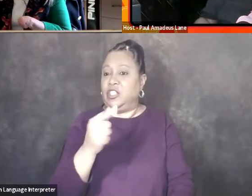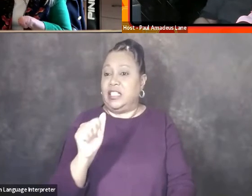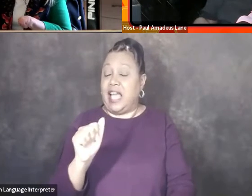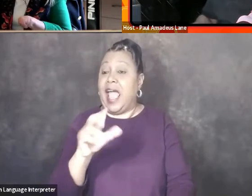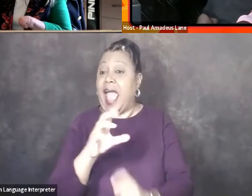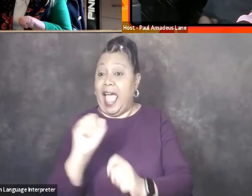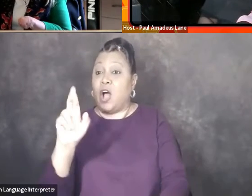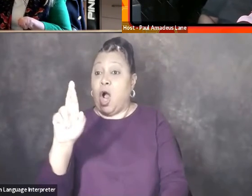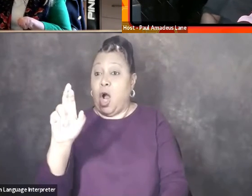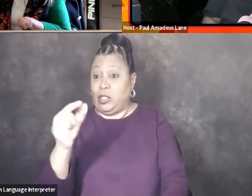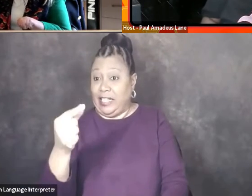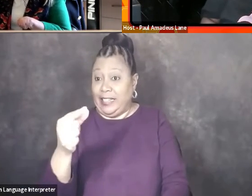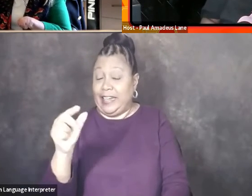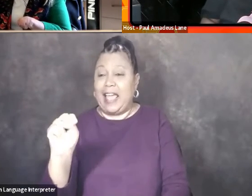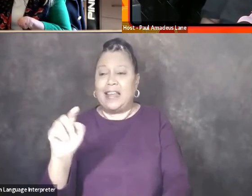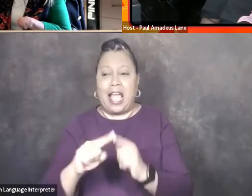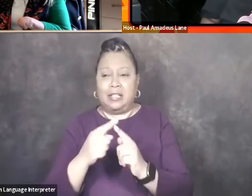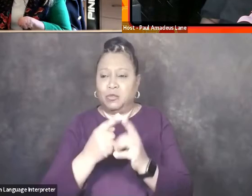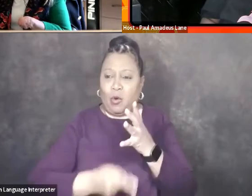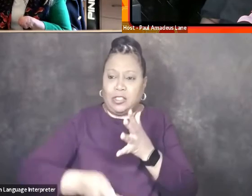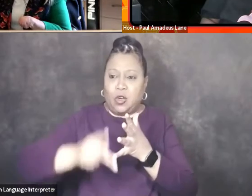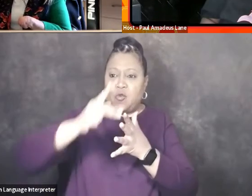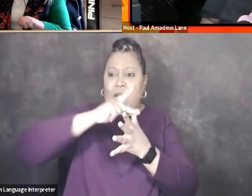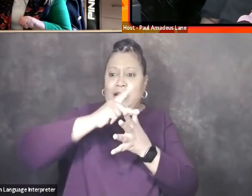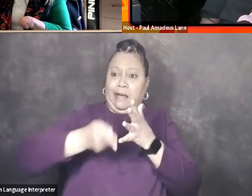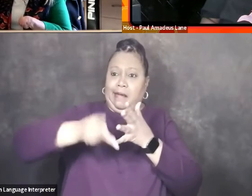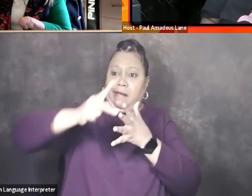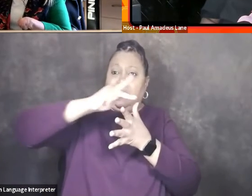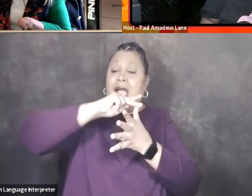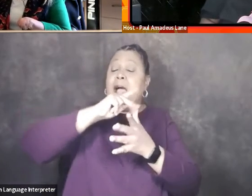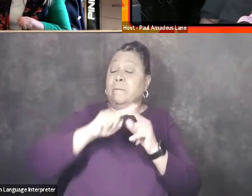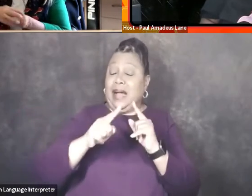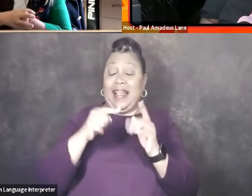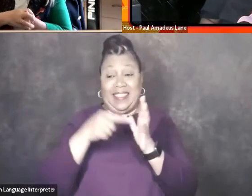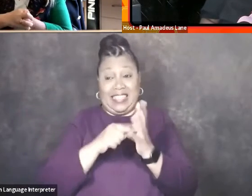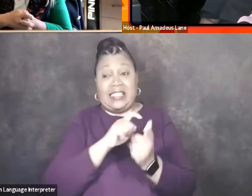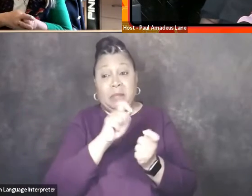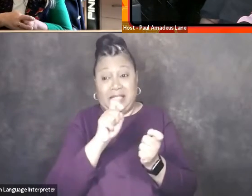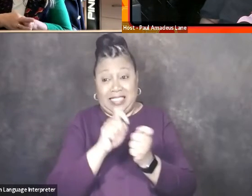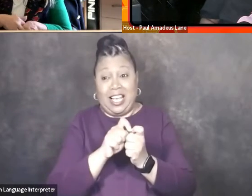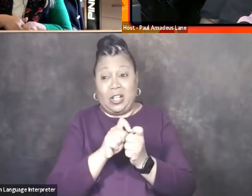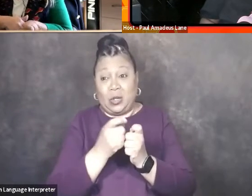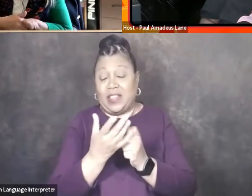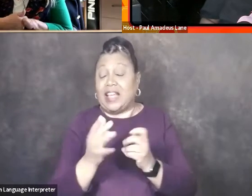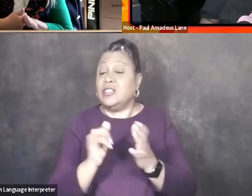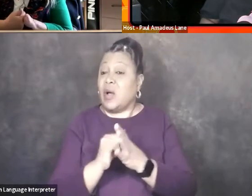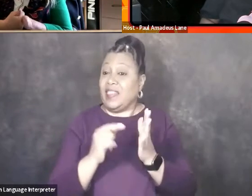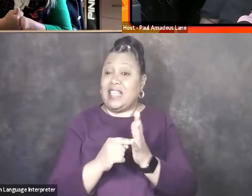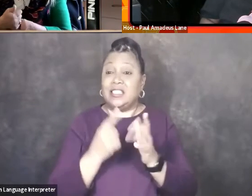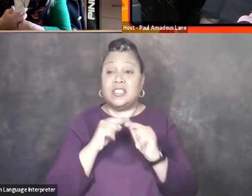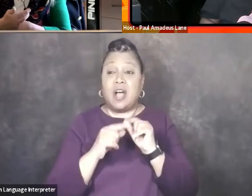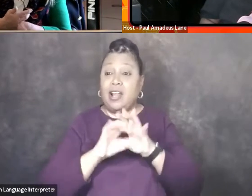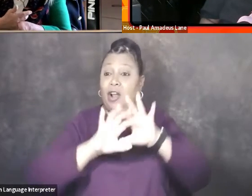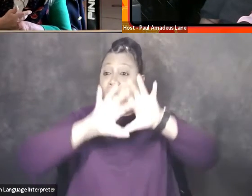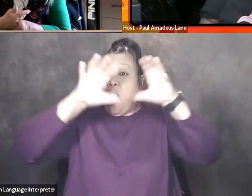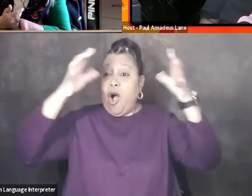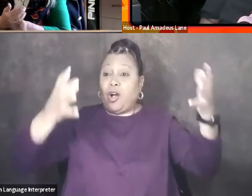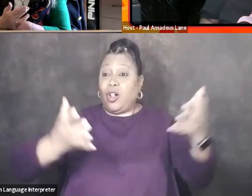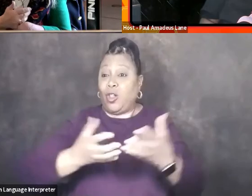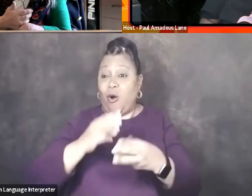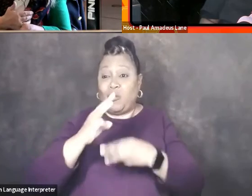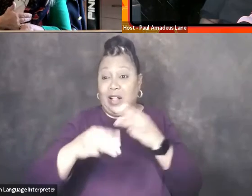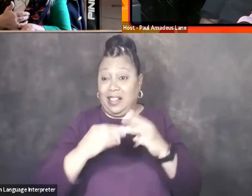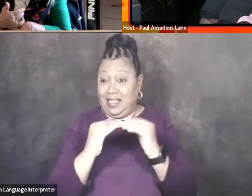RNA. So it's the world amateur rankings, but it's this particular thing. So this is on a global level. You